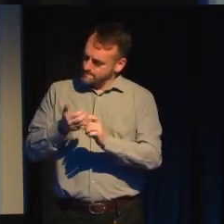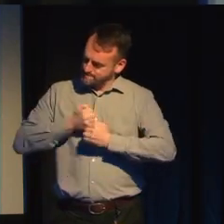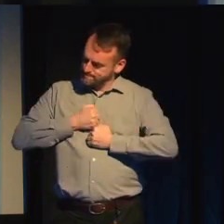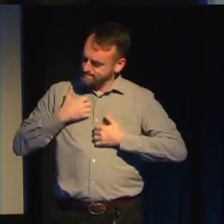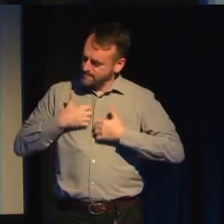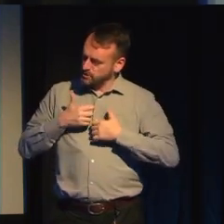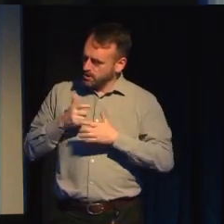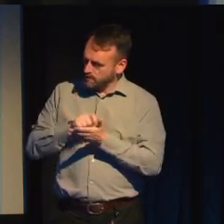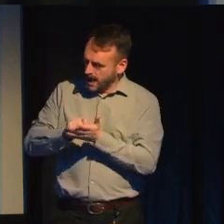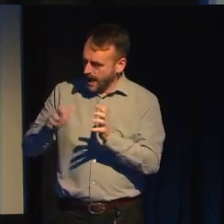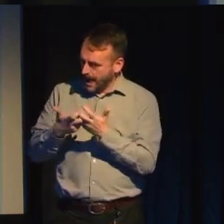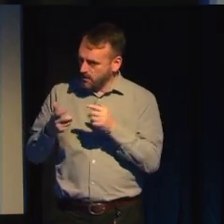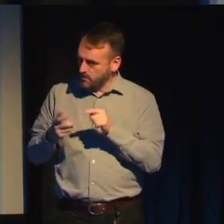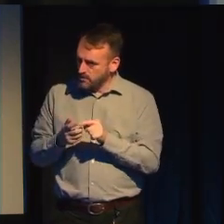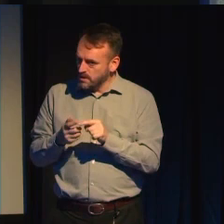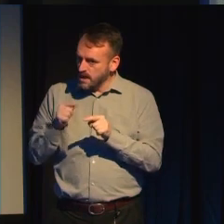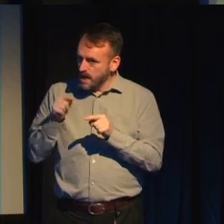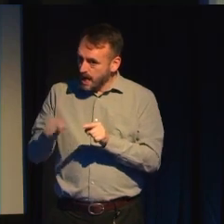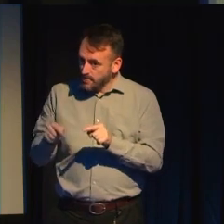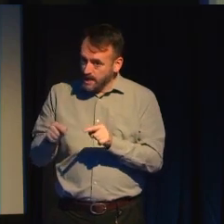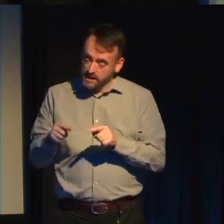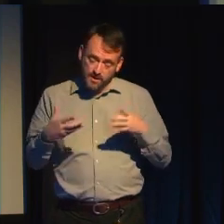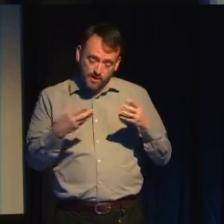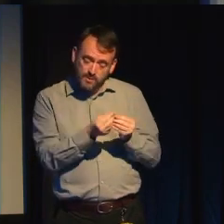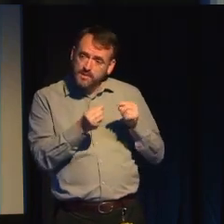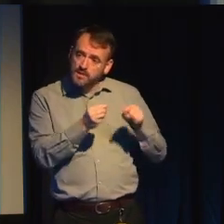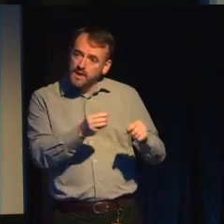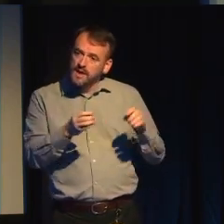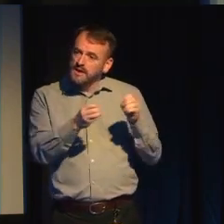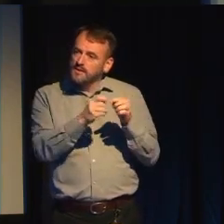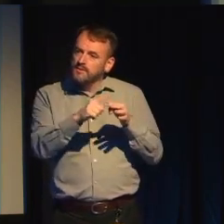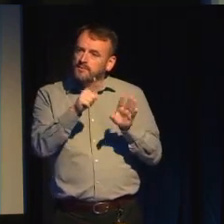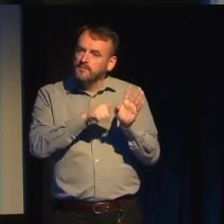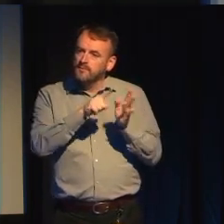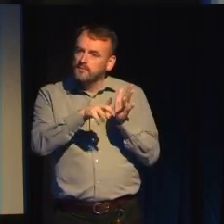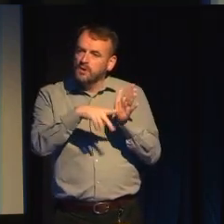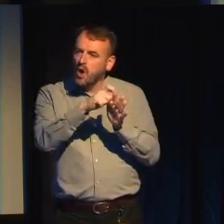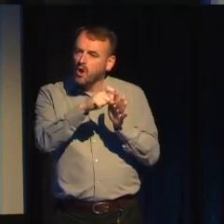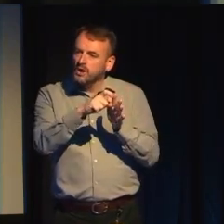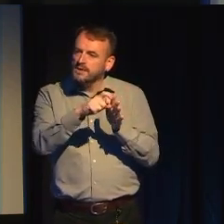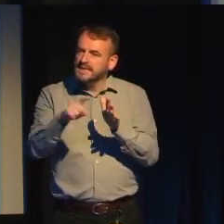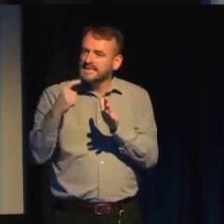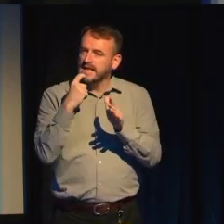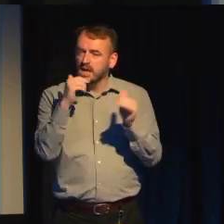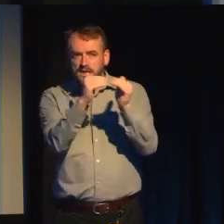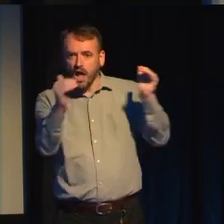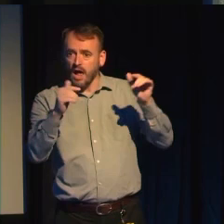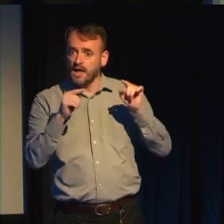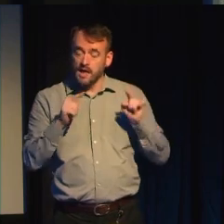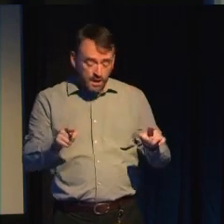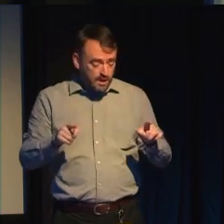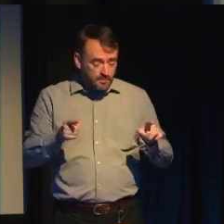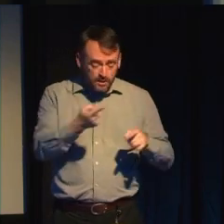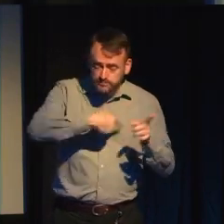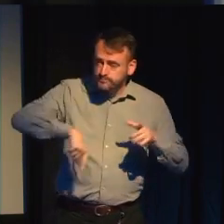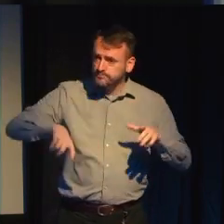we came up with Beyond a Steel Sky. It's an incredibly diverse genre, and it's one that's a huge